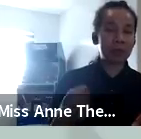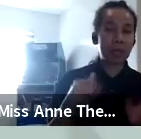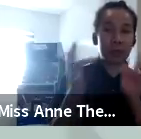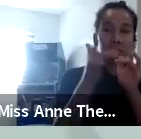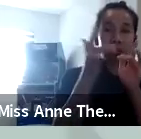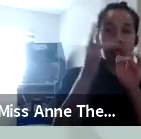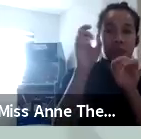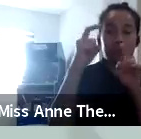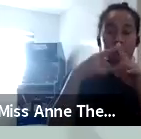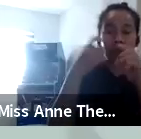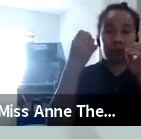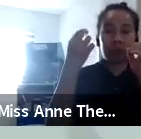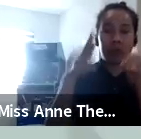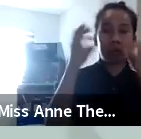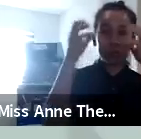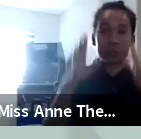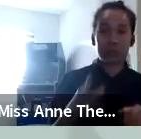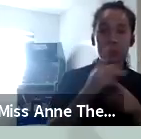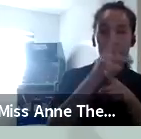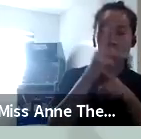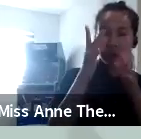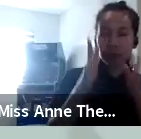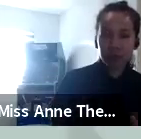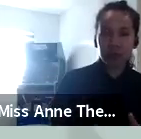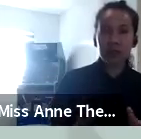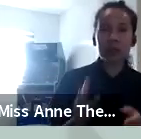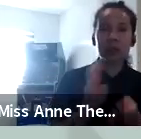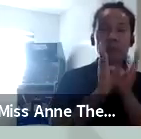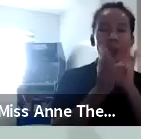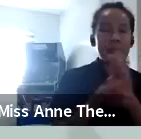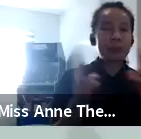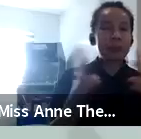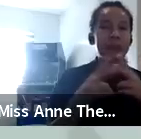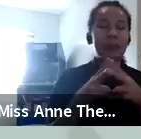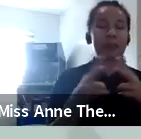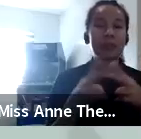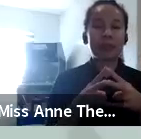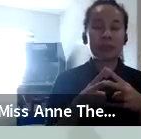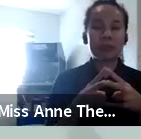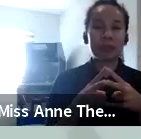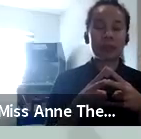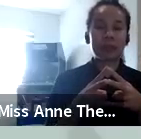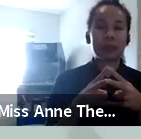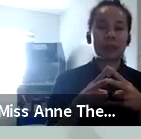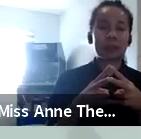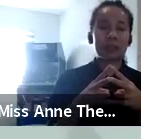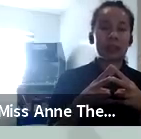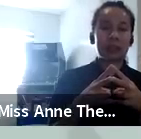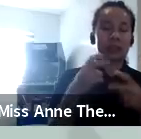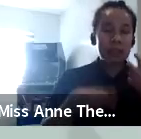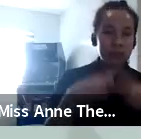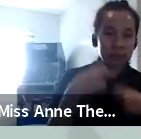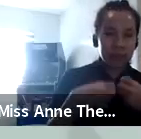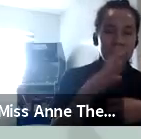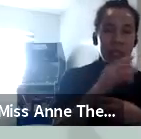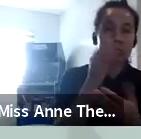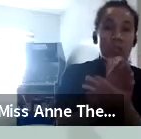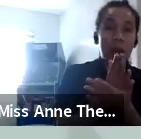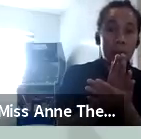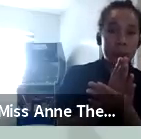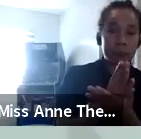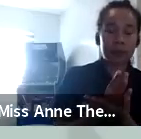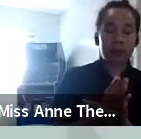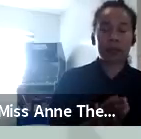their professors, with their teachers, became very stopped in an instant. So